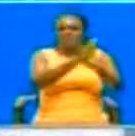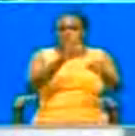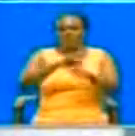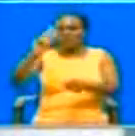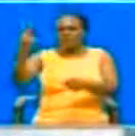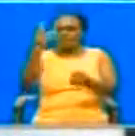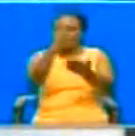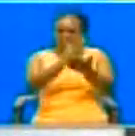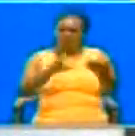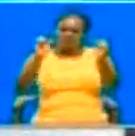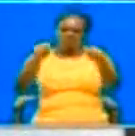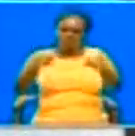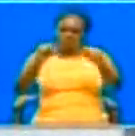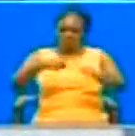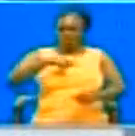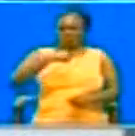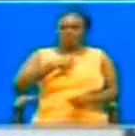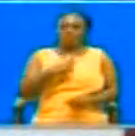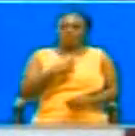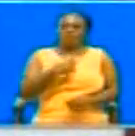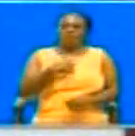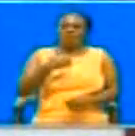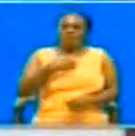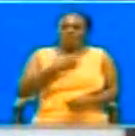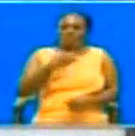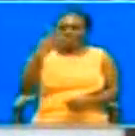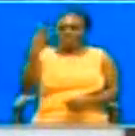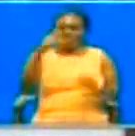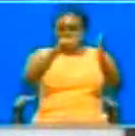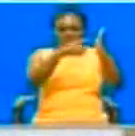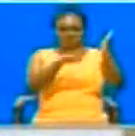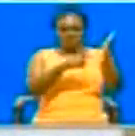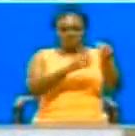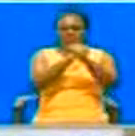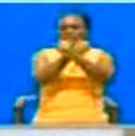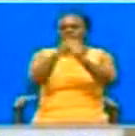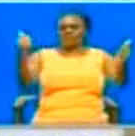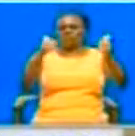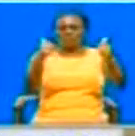half, but made the hosts made sure of 3 points with a good defense.